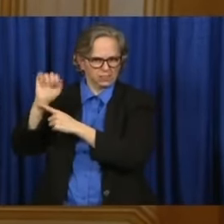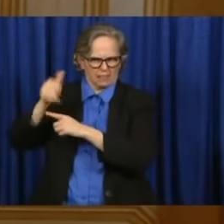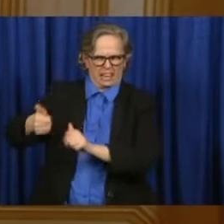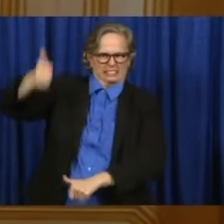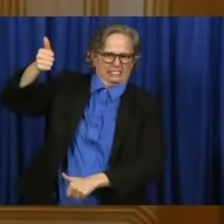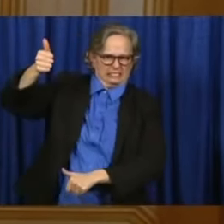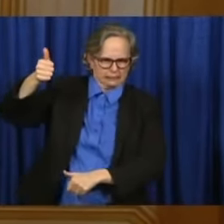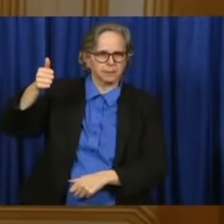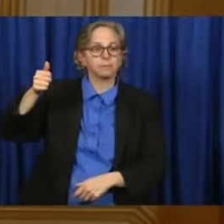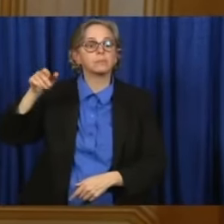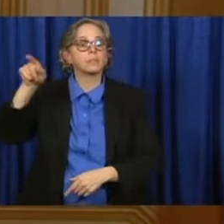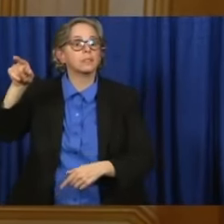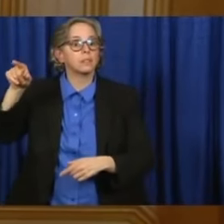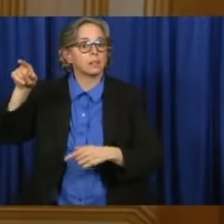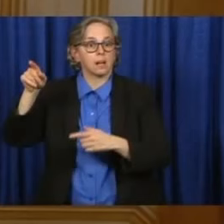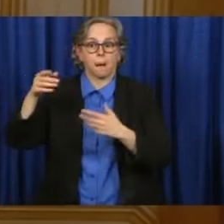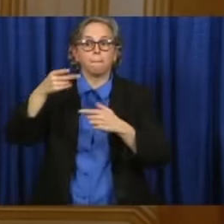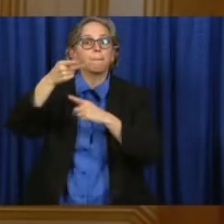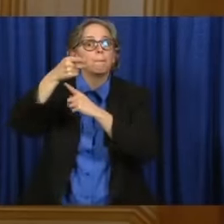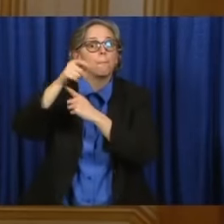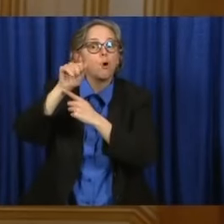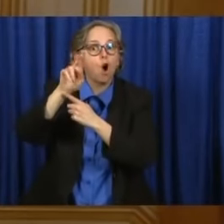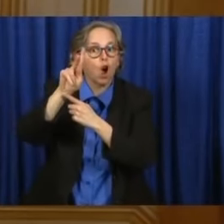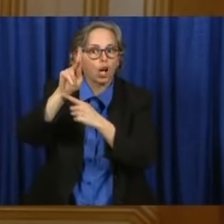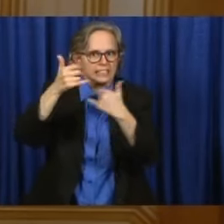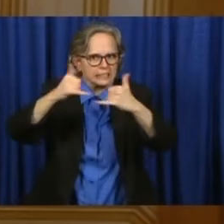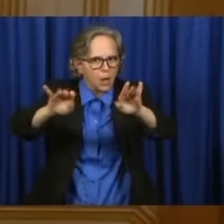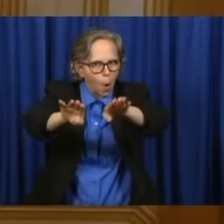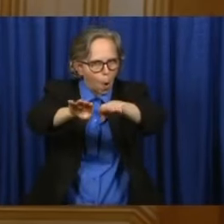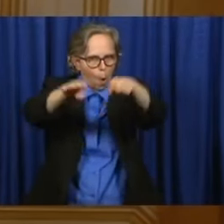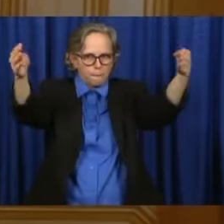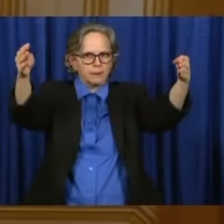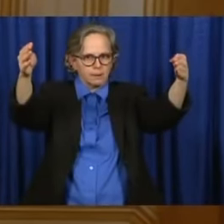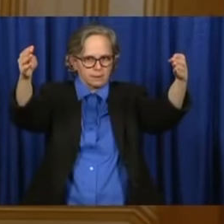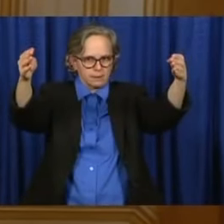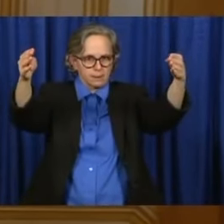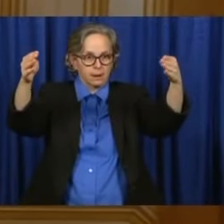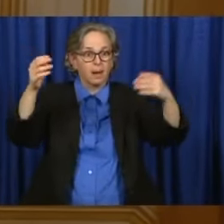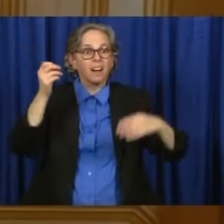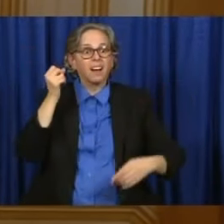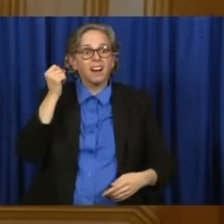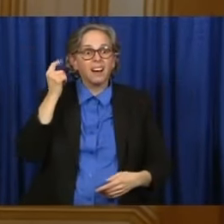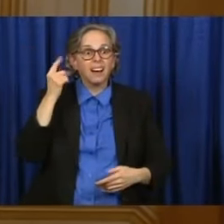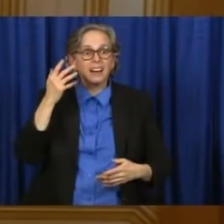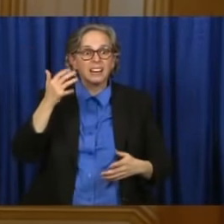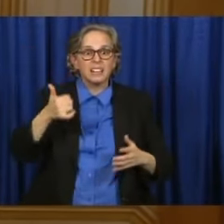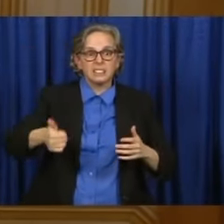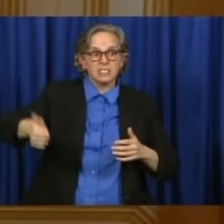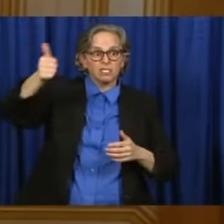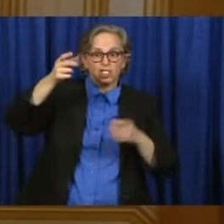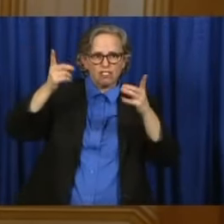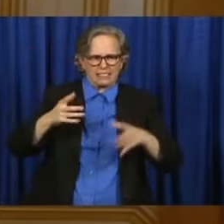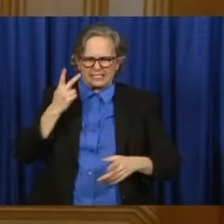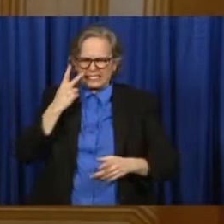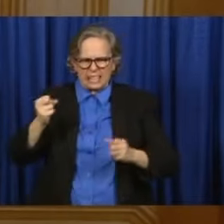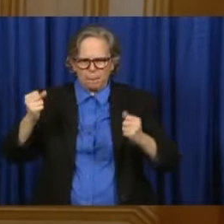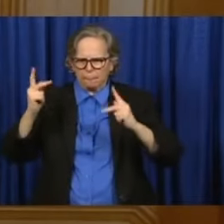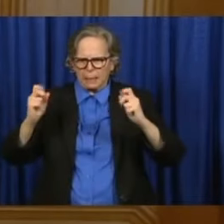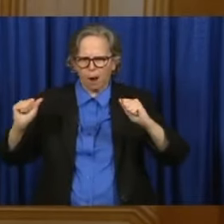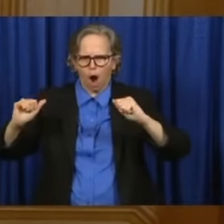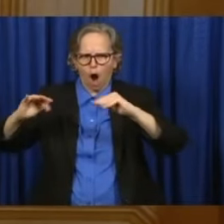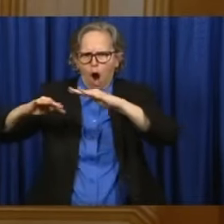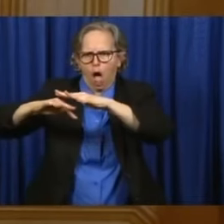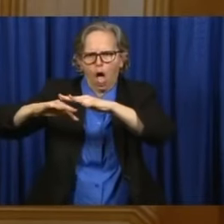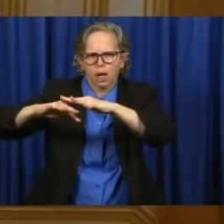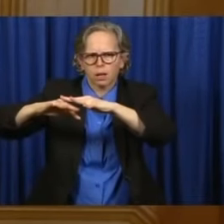feels and her people feel that we have a state park that has too many people in it, or that we have a state park that is configured in such a way